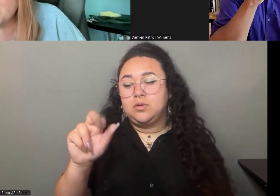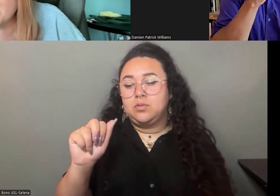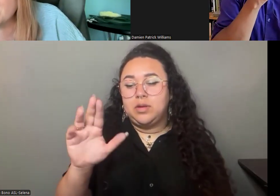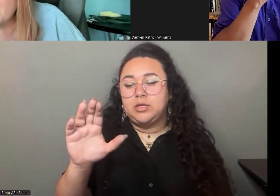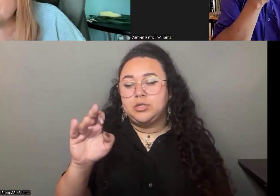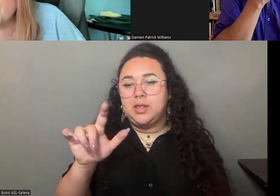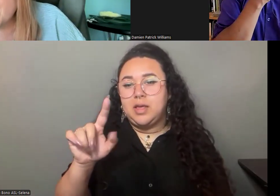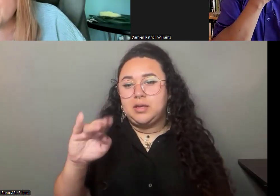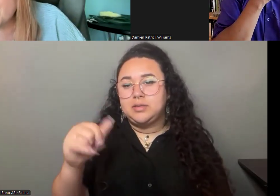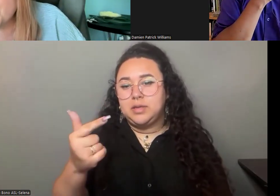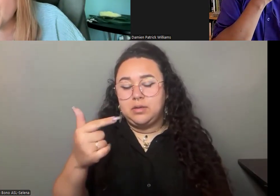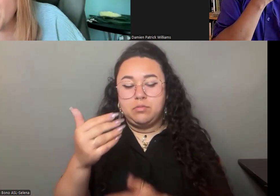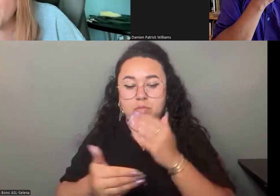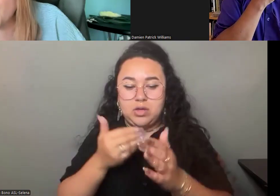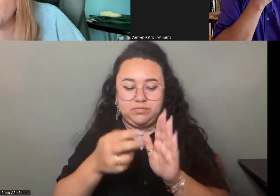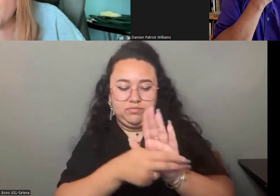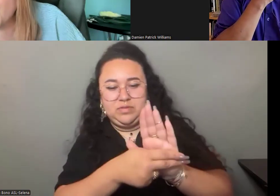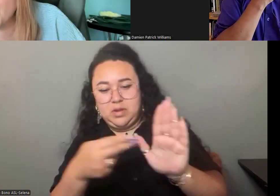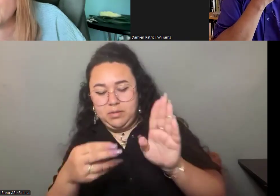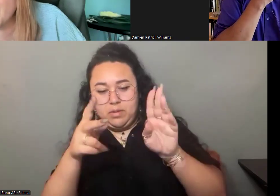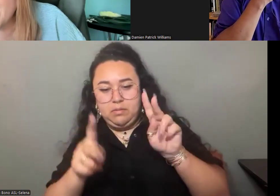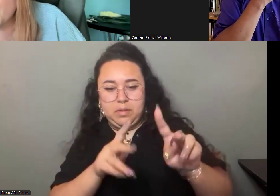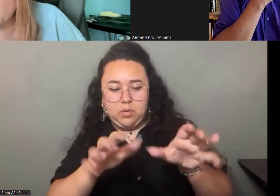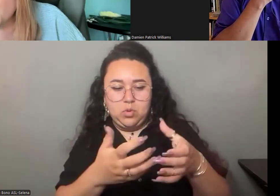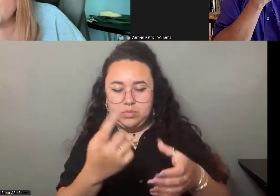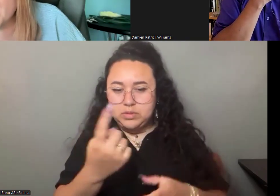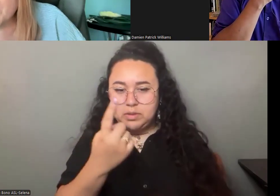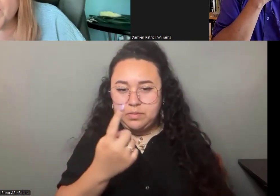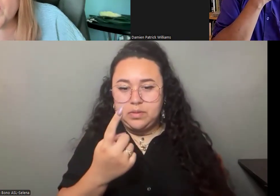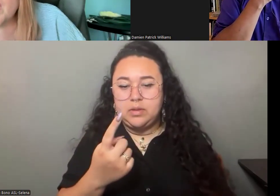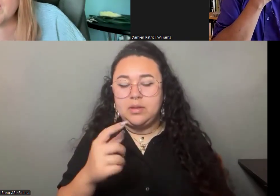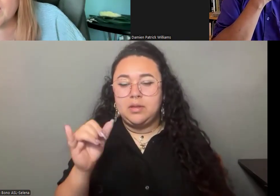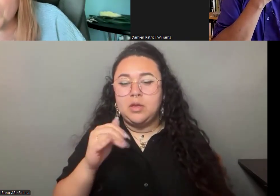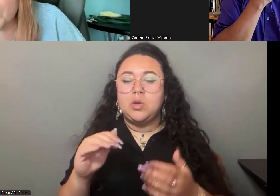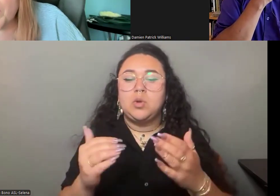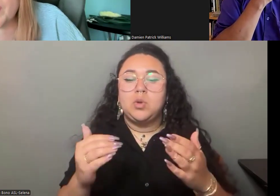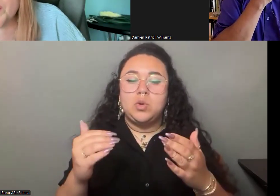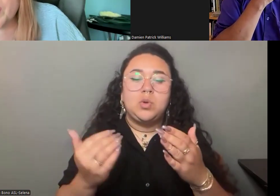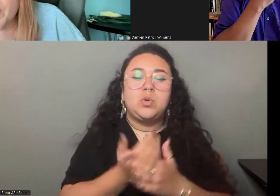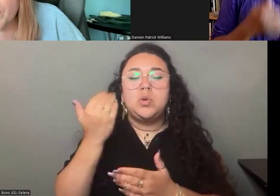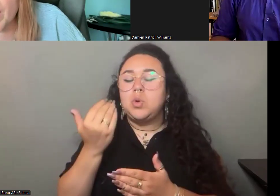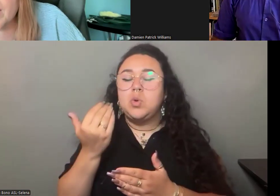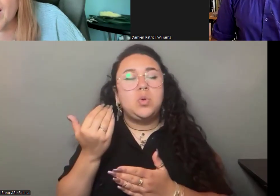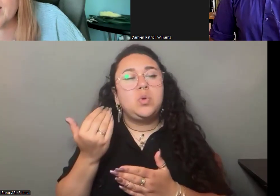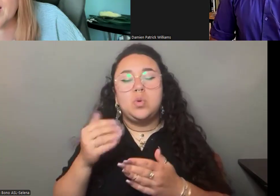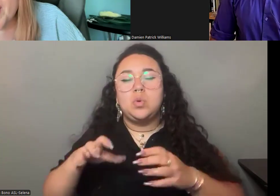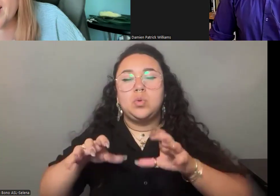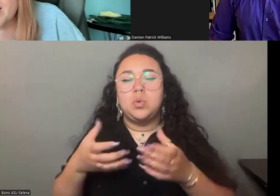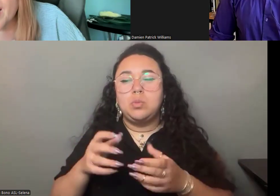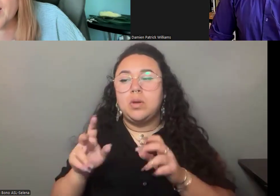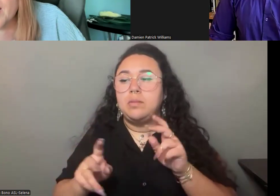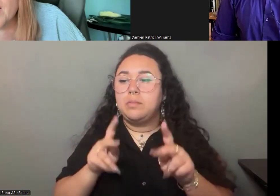racializing process. It has been making me think about how right now a whole new class of amputees and disabled people is emerging from genocides